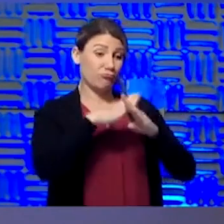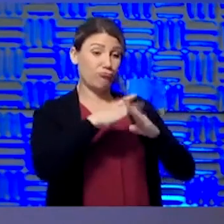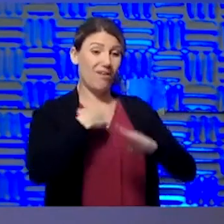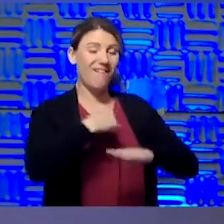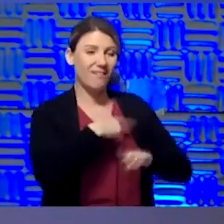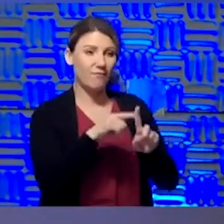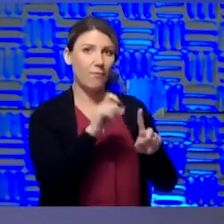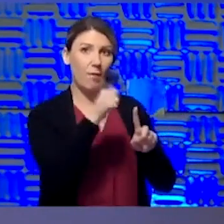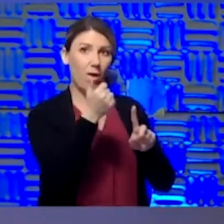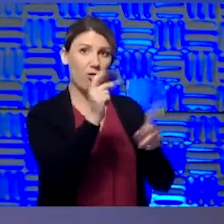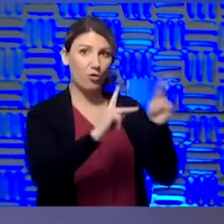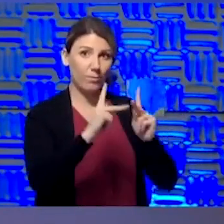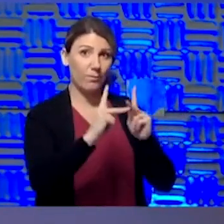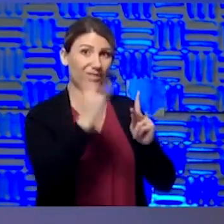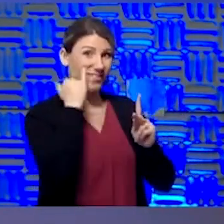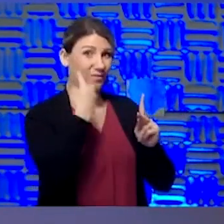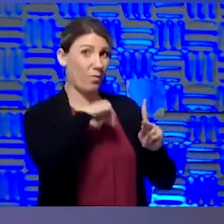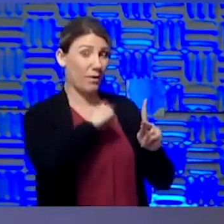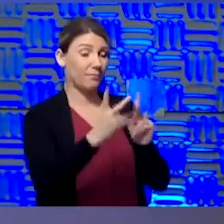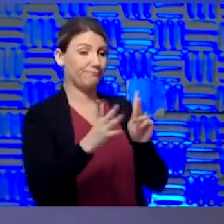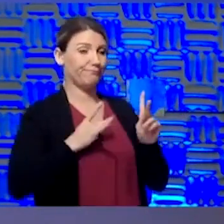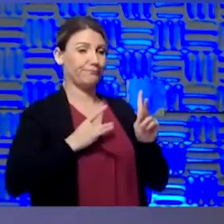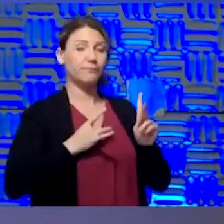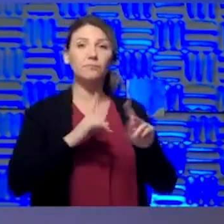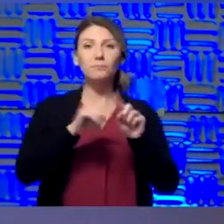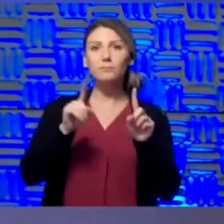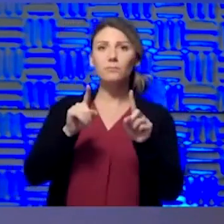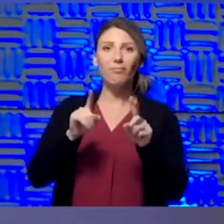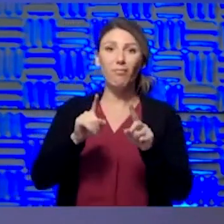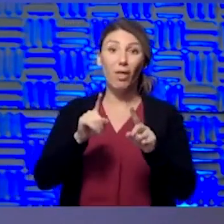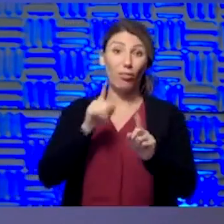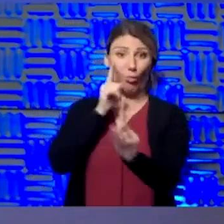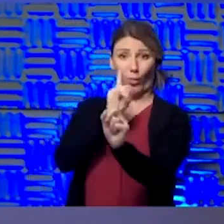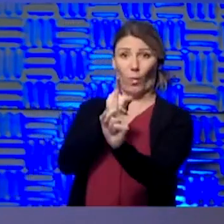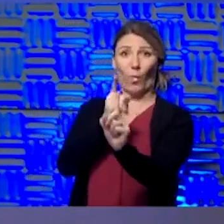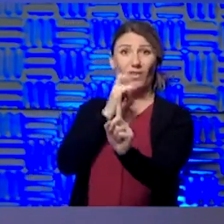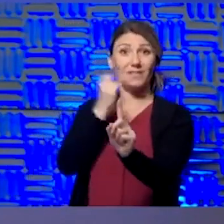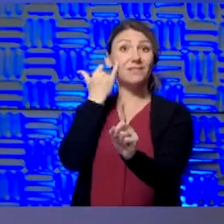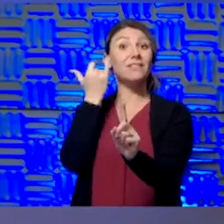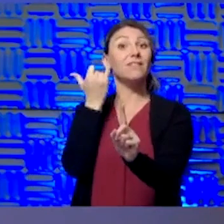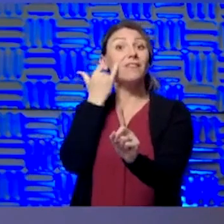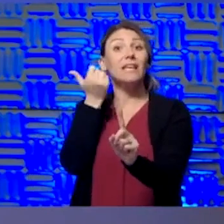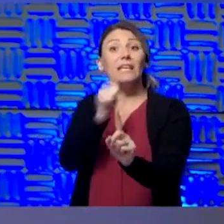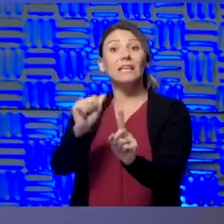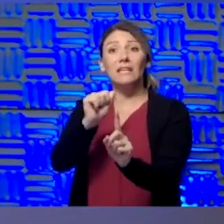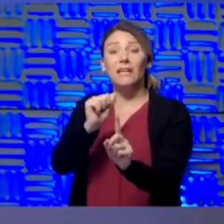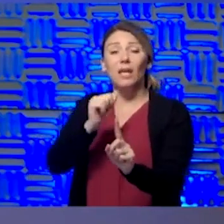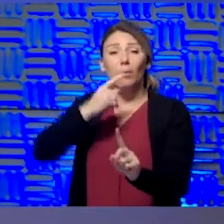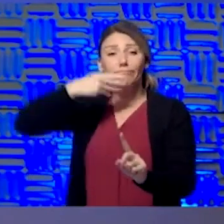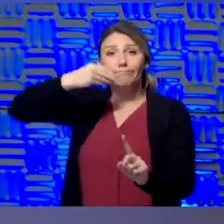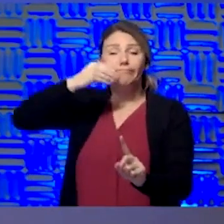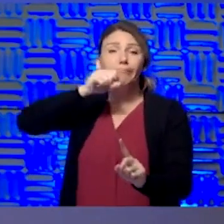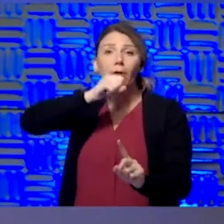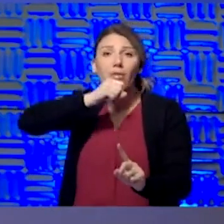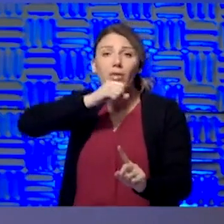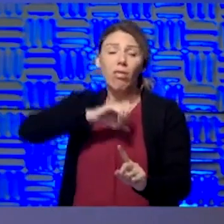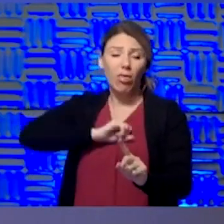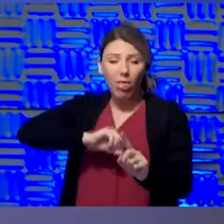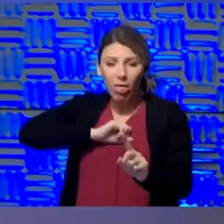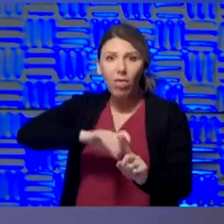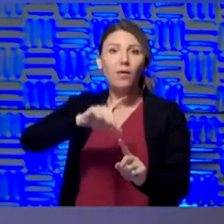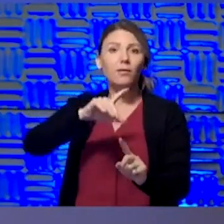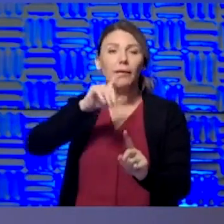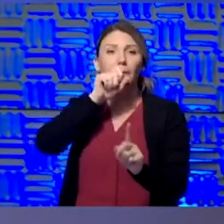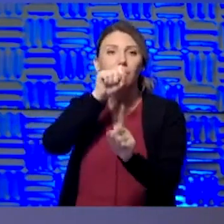infected. And so that's really the goal, is to really stop any droplets that are large enough to be stopped by that probably cotton mask or